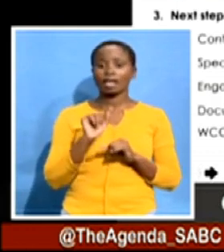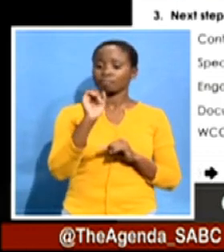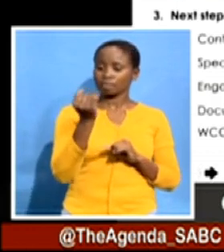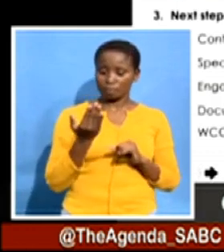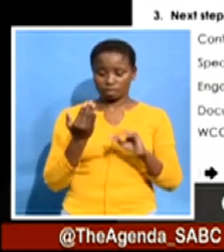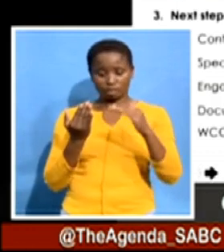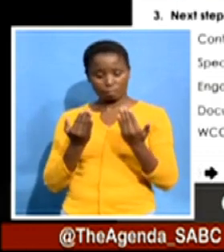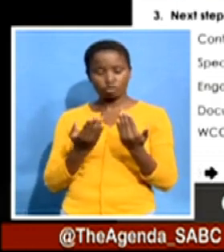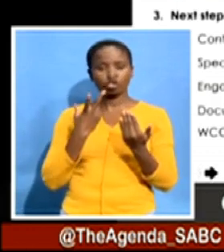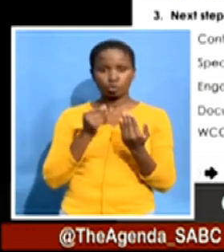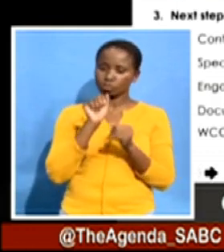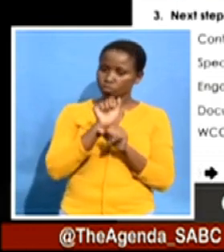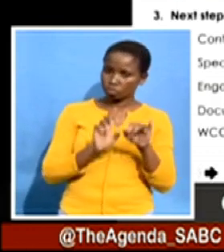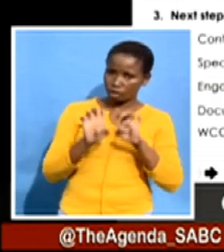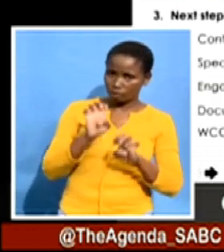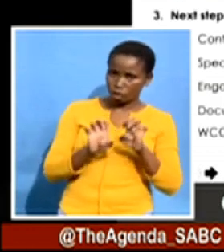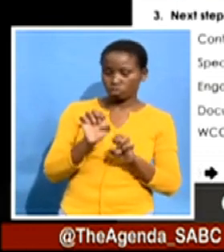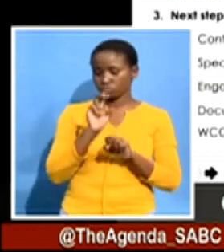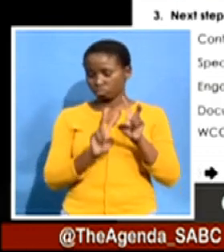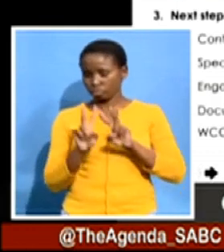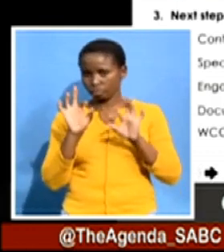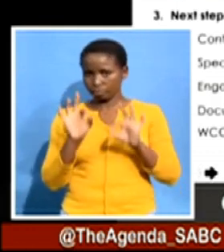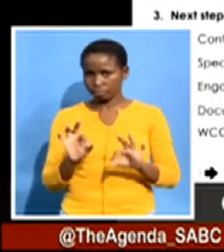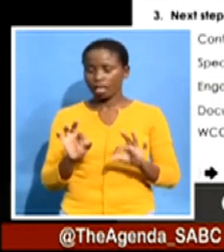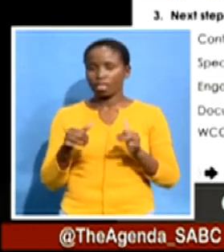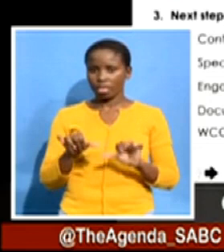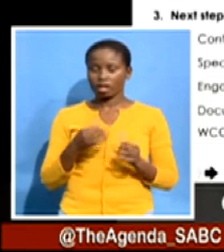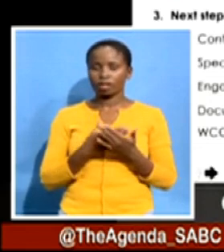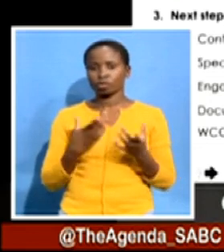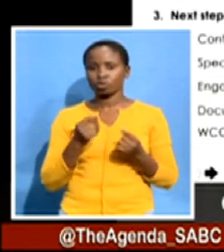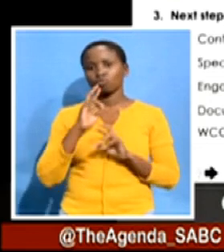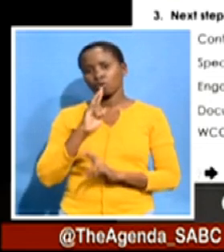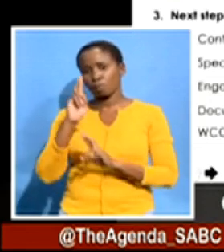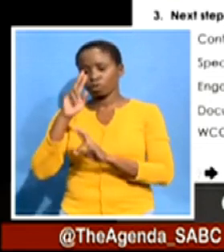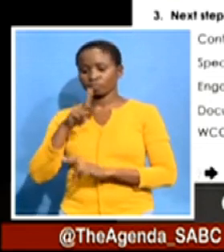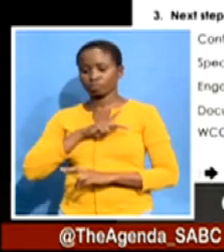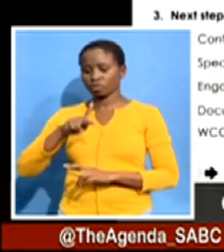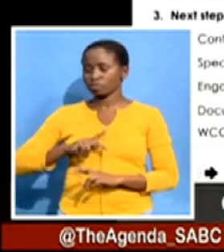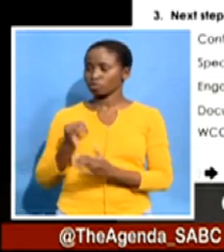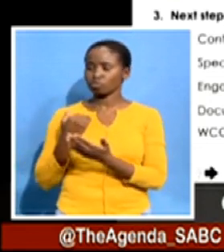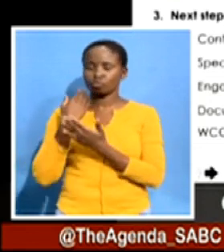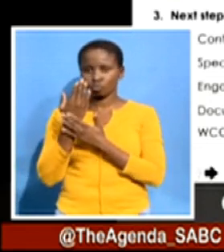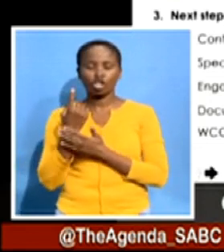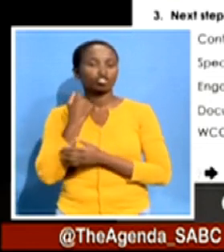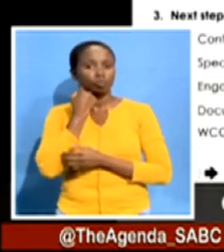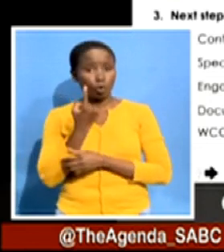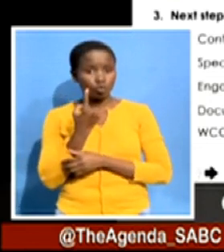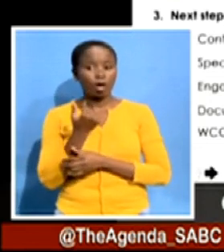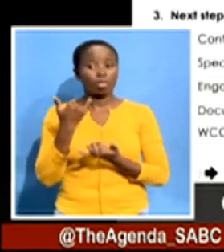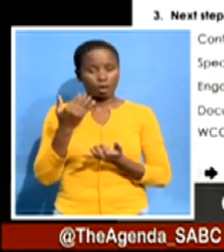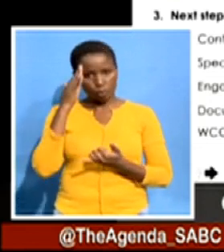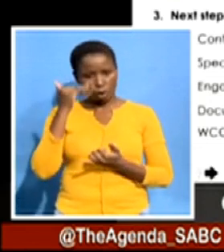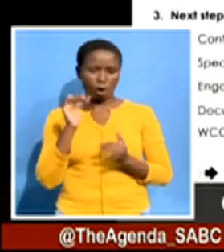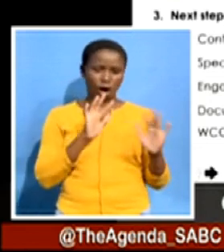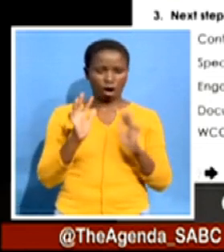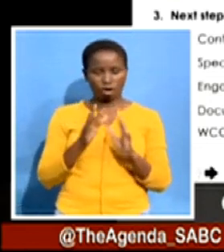will be articulating that report to the Premier tomorrow, and we know exactly where we are. We've approached Johnson & Johnson as Pfizer, as you can